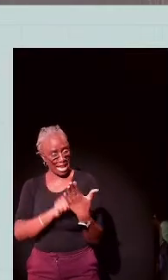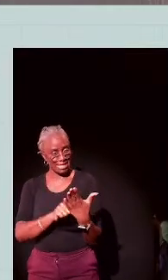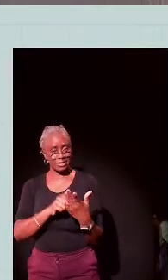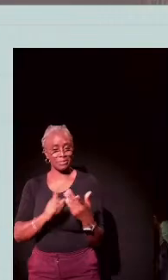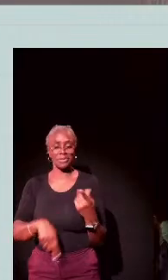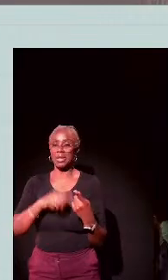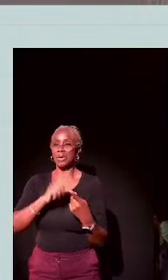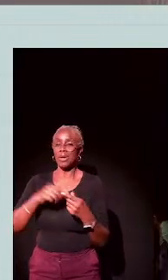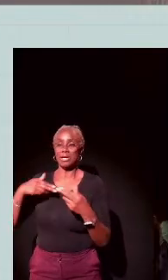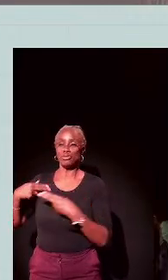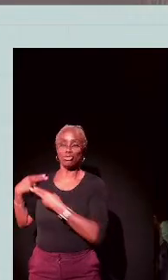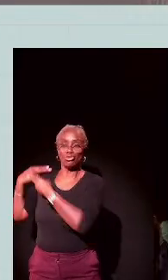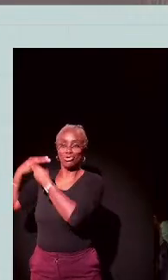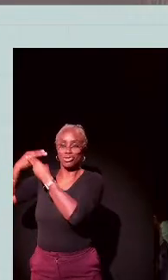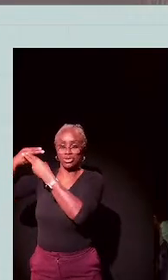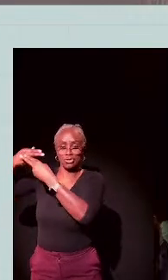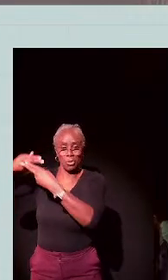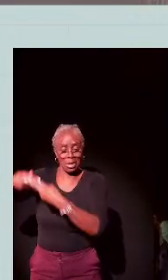One, traditional